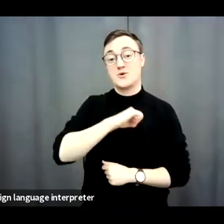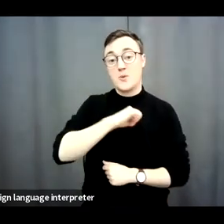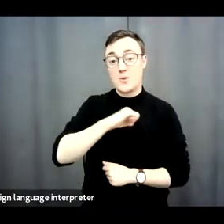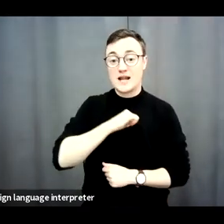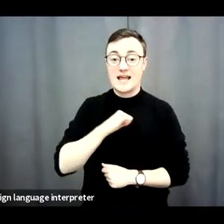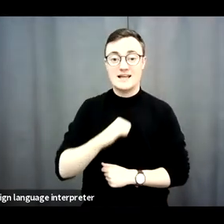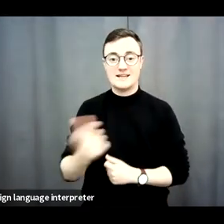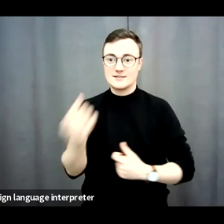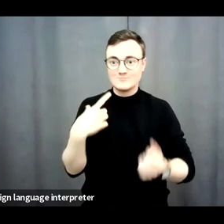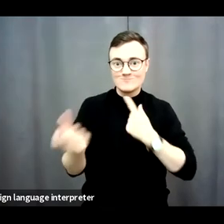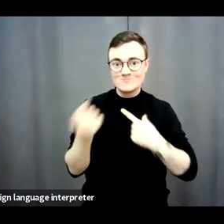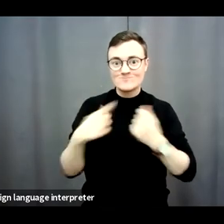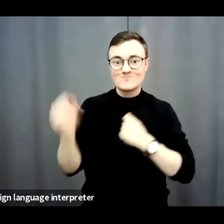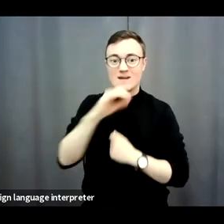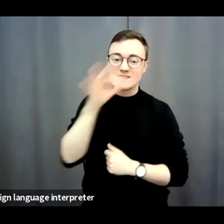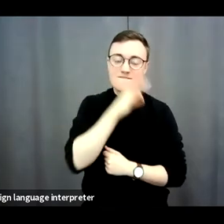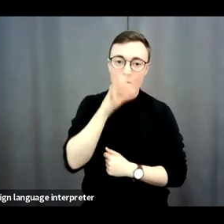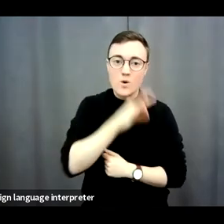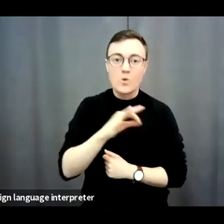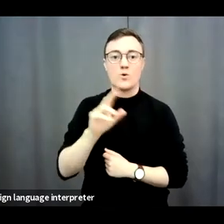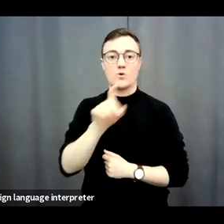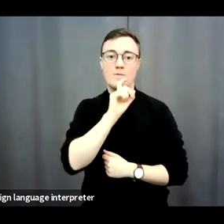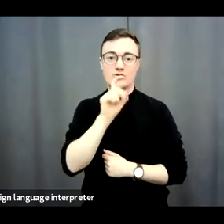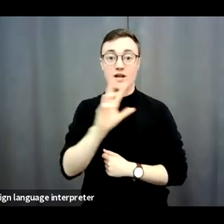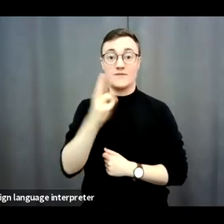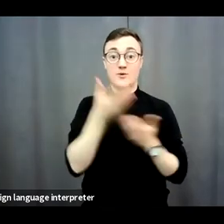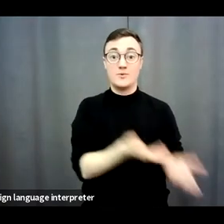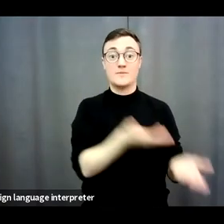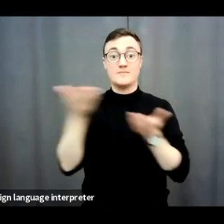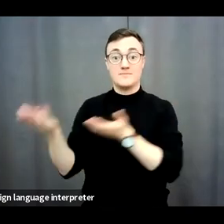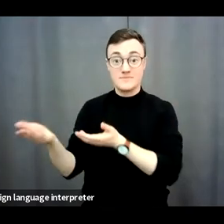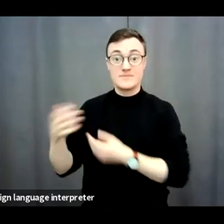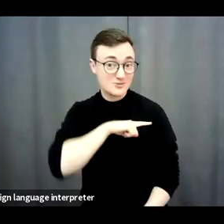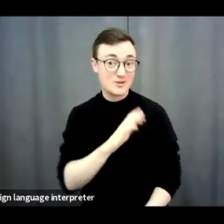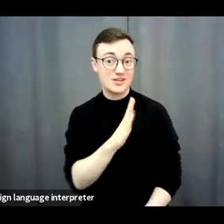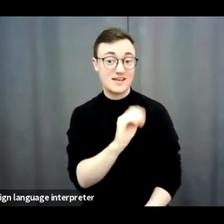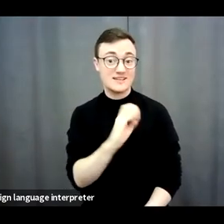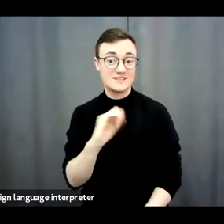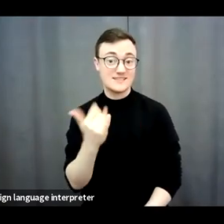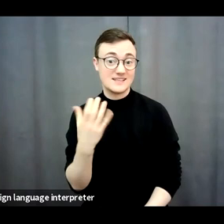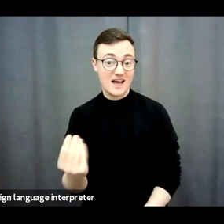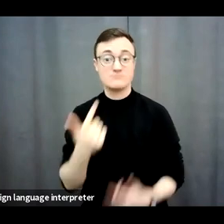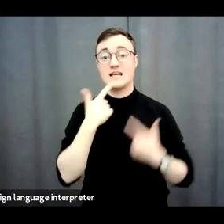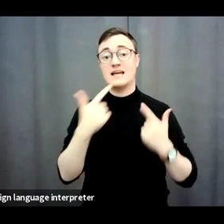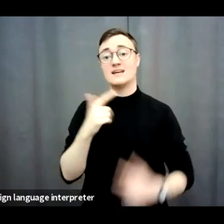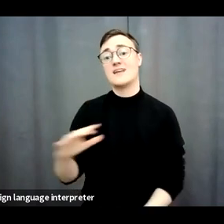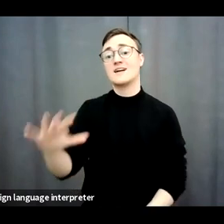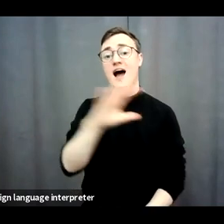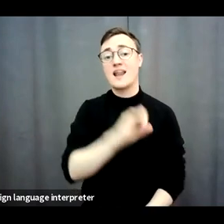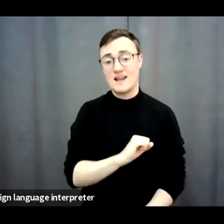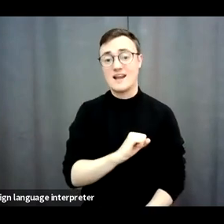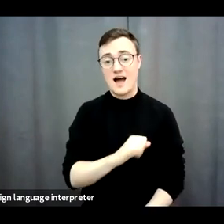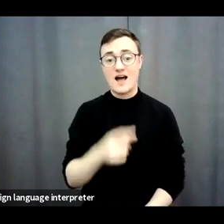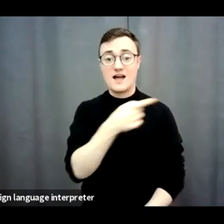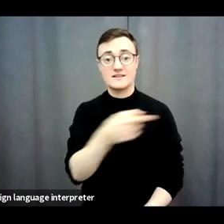the comments and questions. Now I give over to you, Merete, before we finish. Thank you everyone for